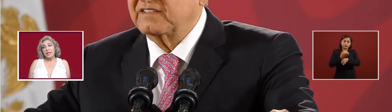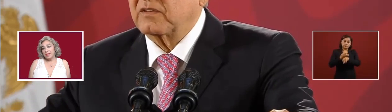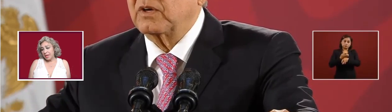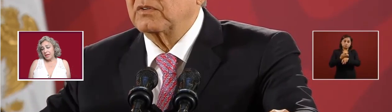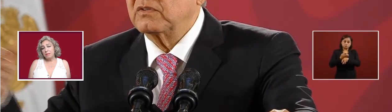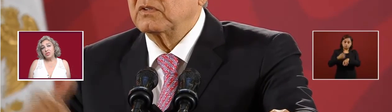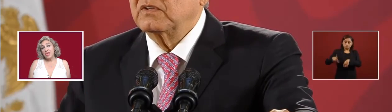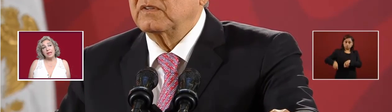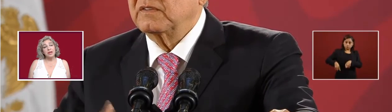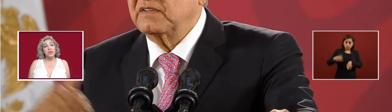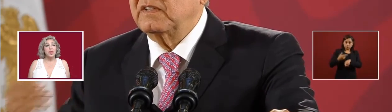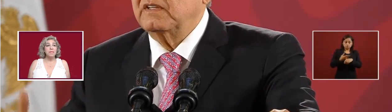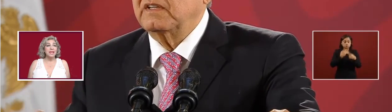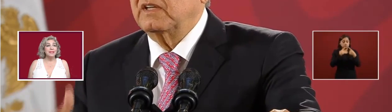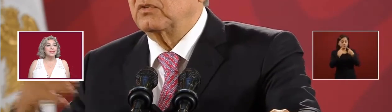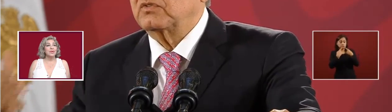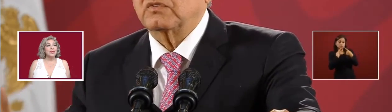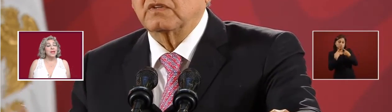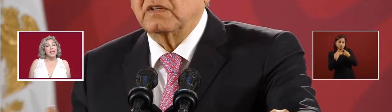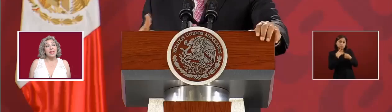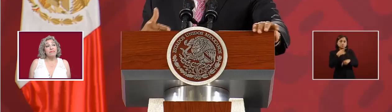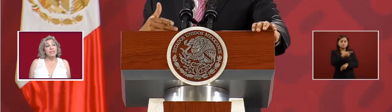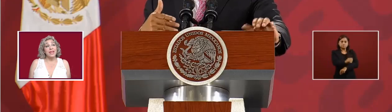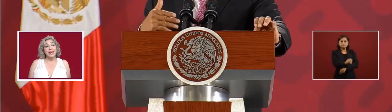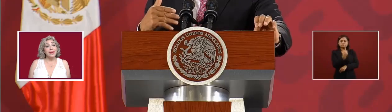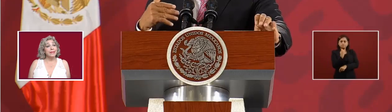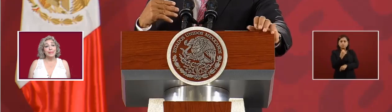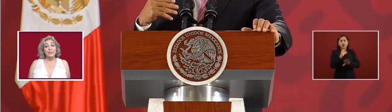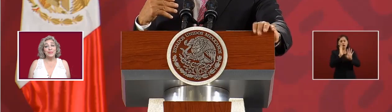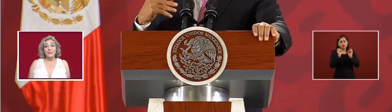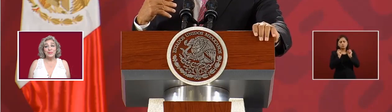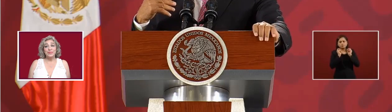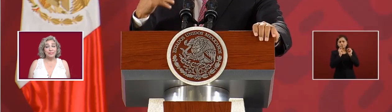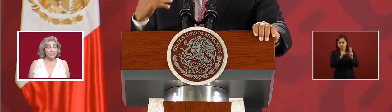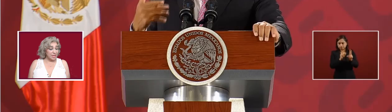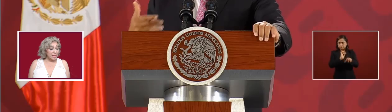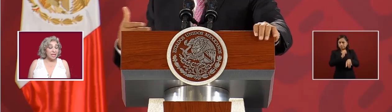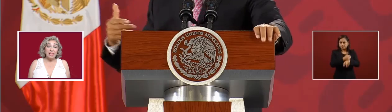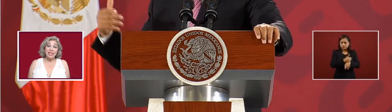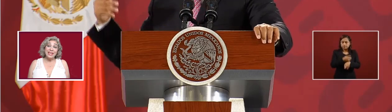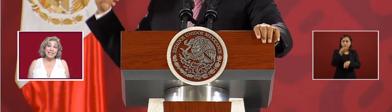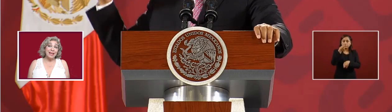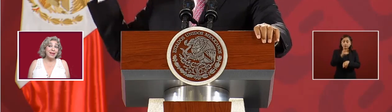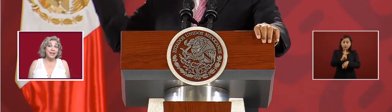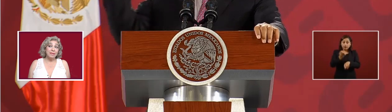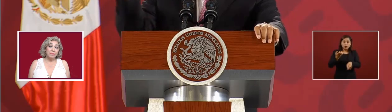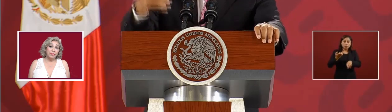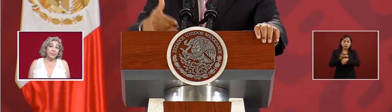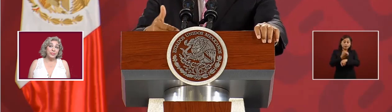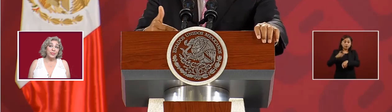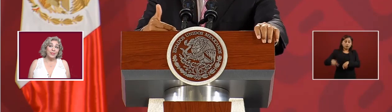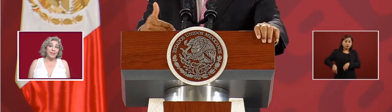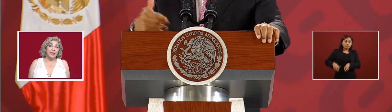And, they come to that agreement, if they, if they decide,